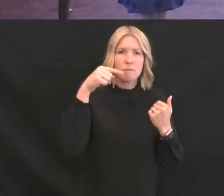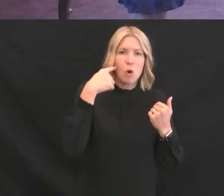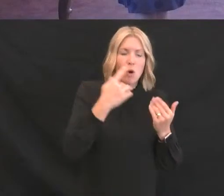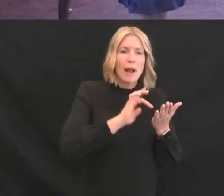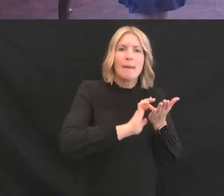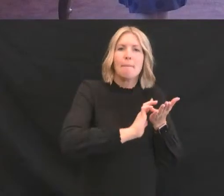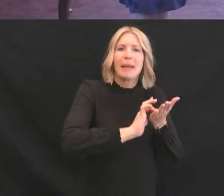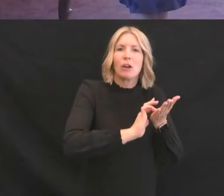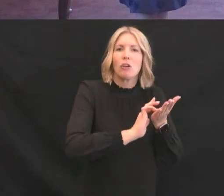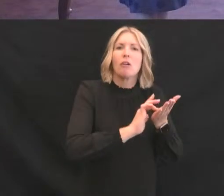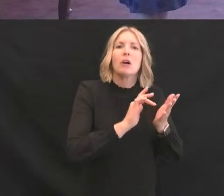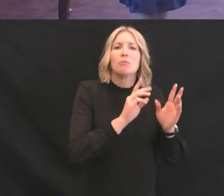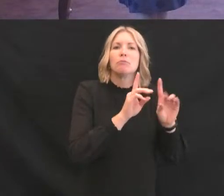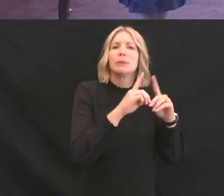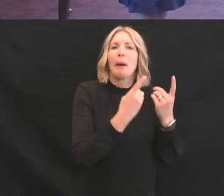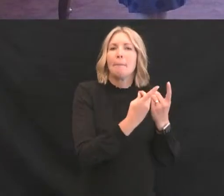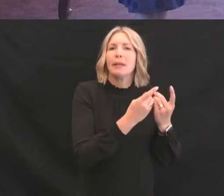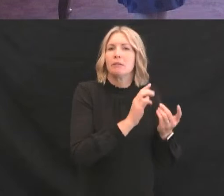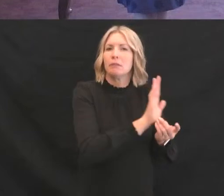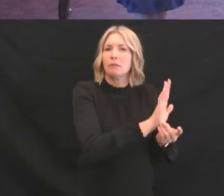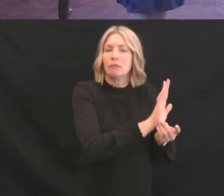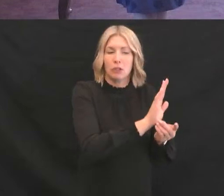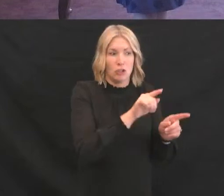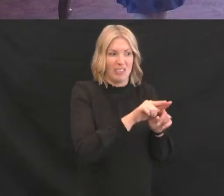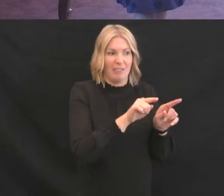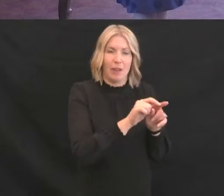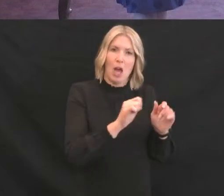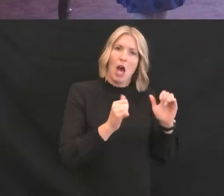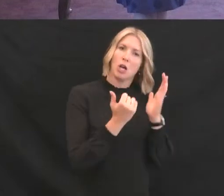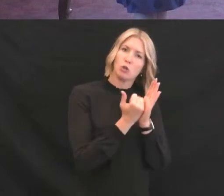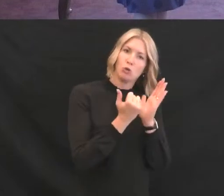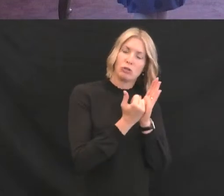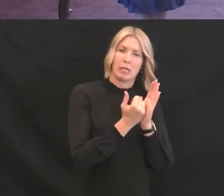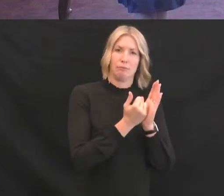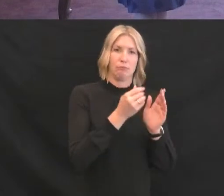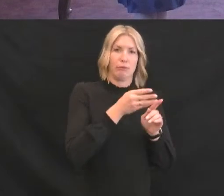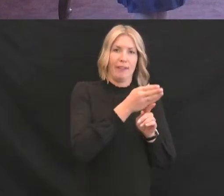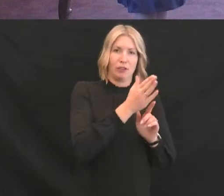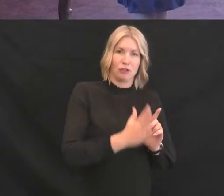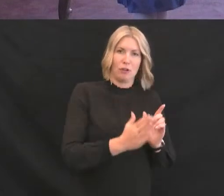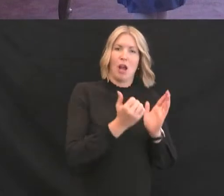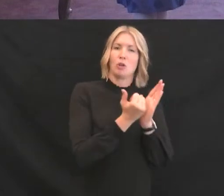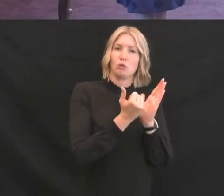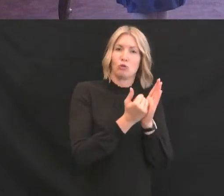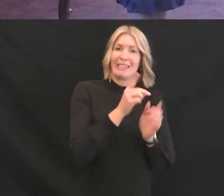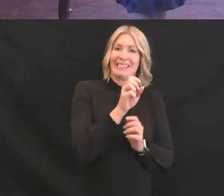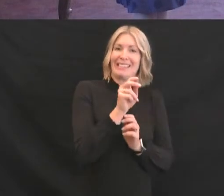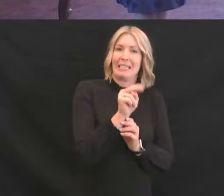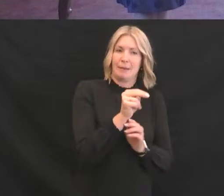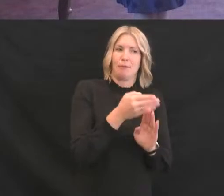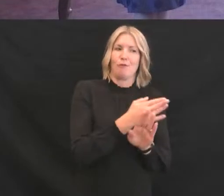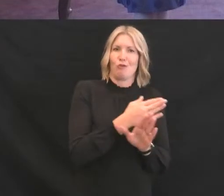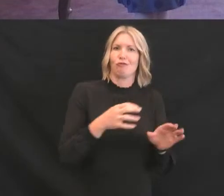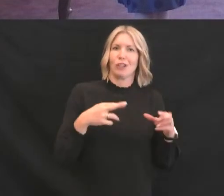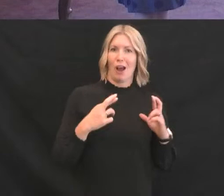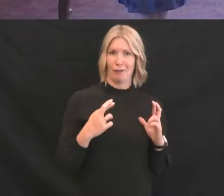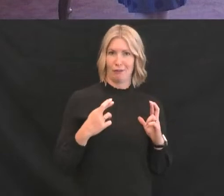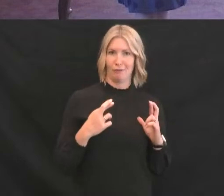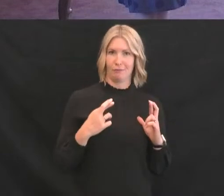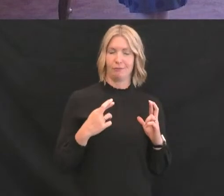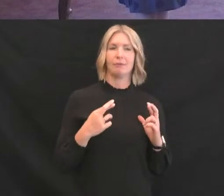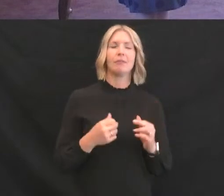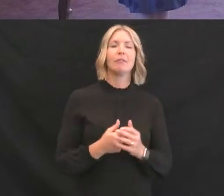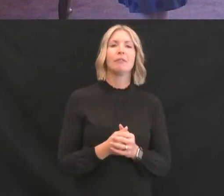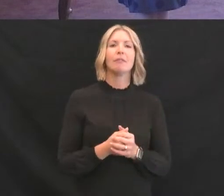she acted as program chair, associate dean, and associate professor before she retired. Dr. Donovan is